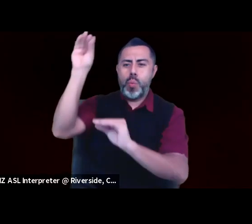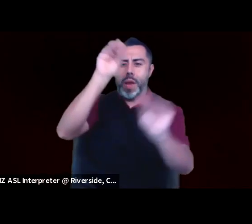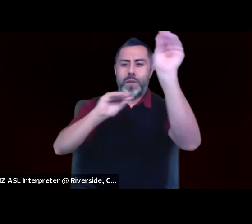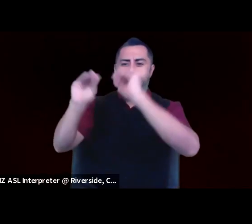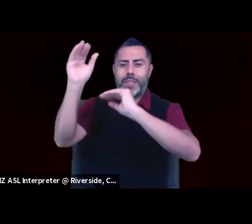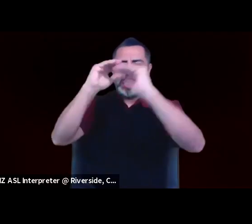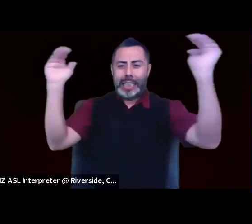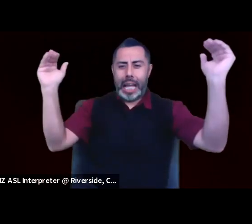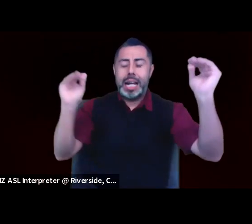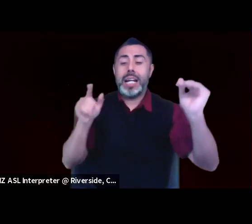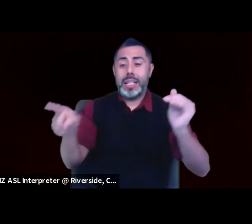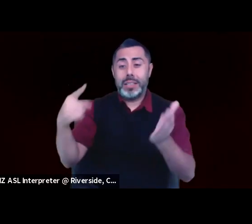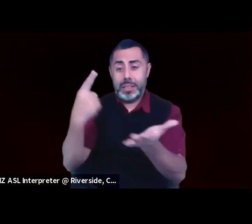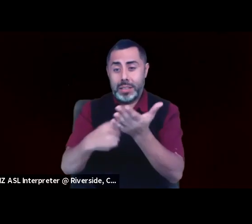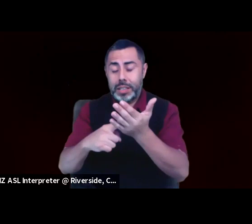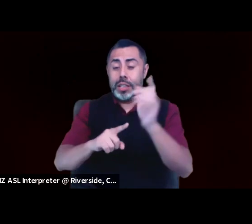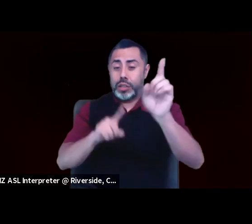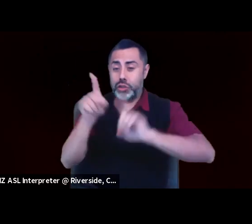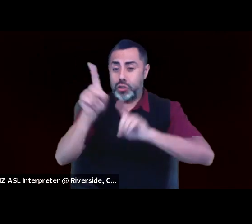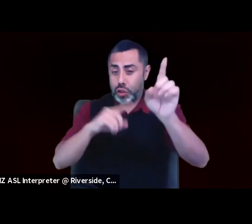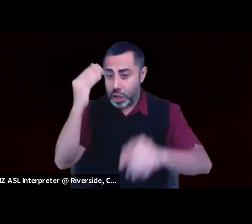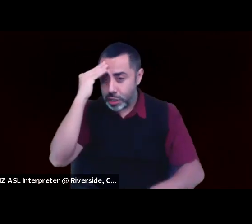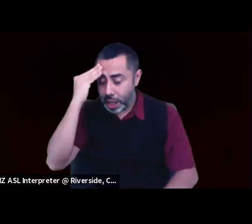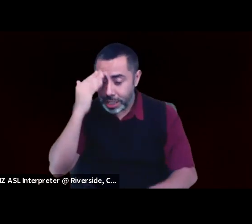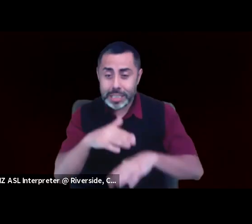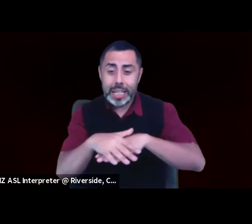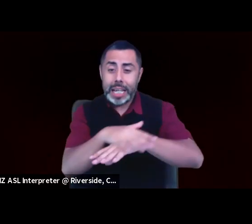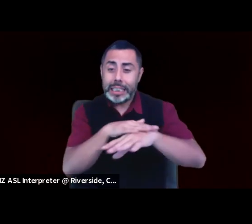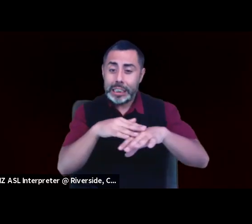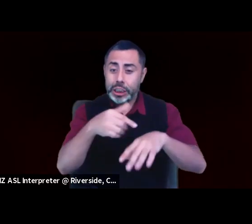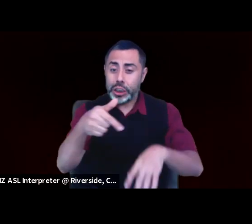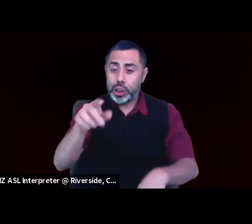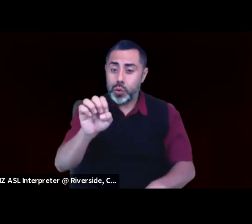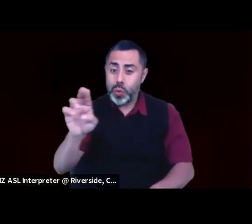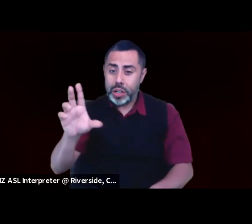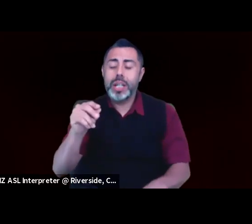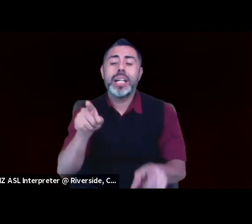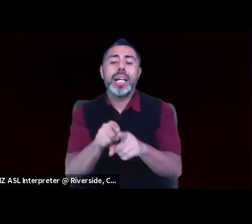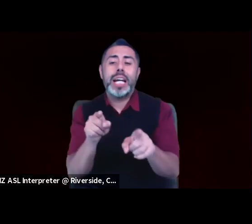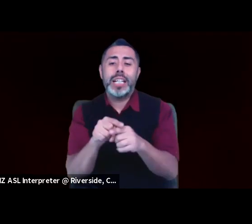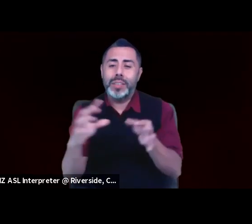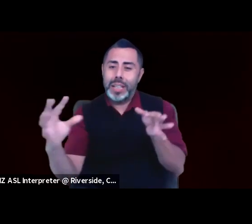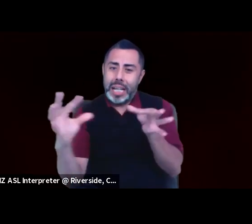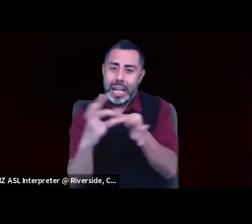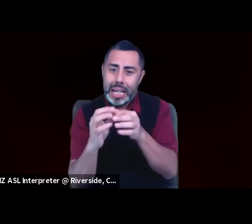knowledge, indigiqueerness, and connecting together so that we can all, I've